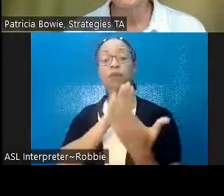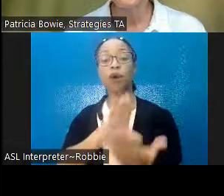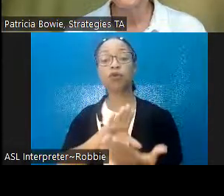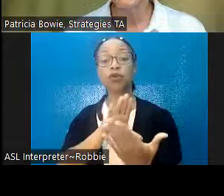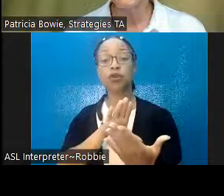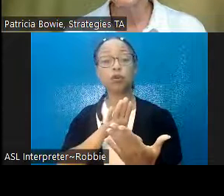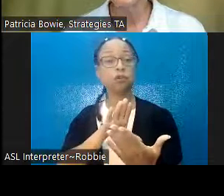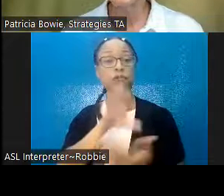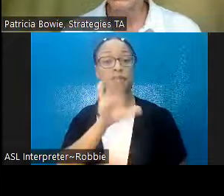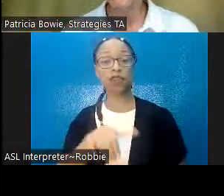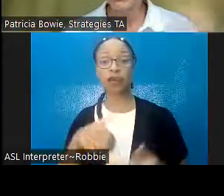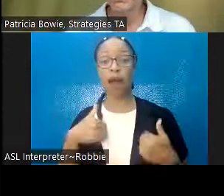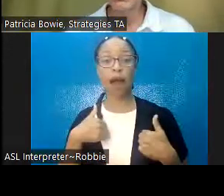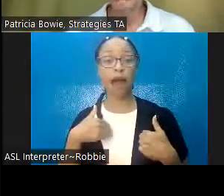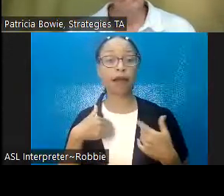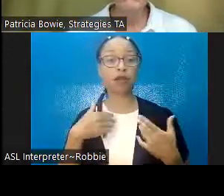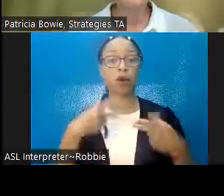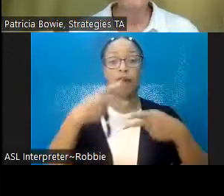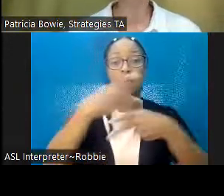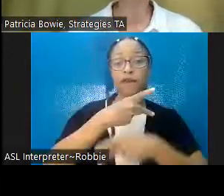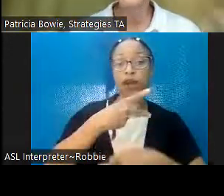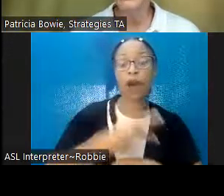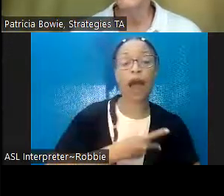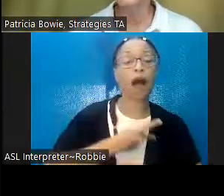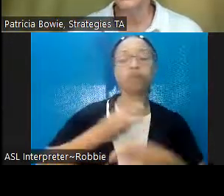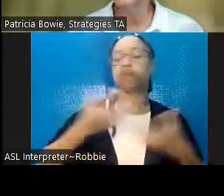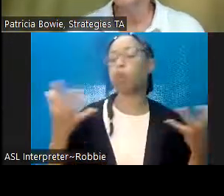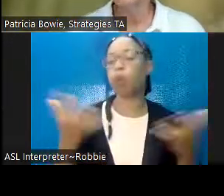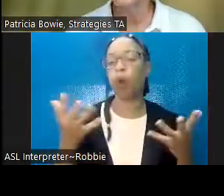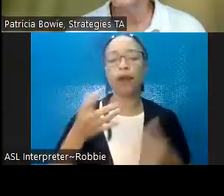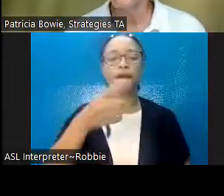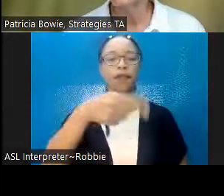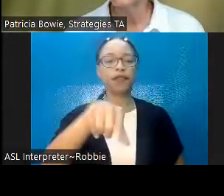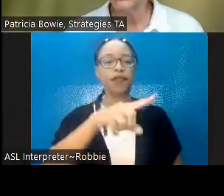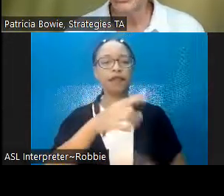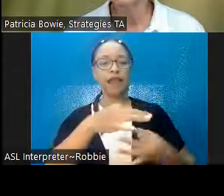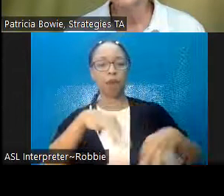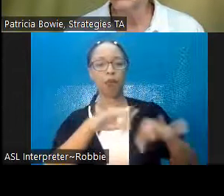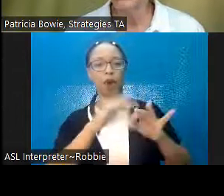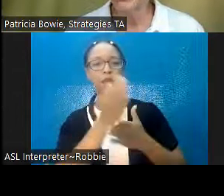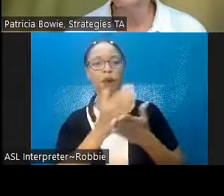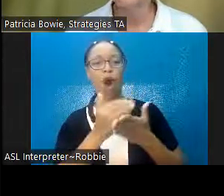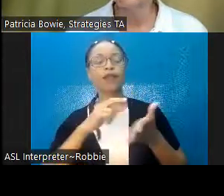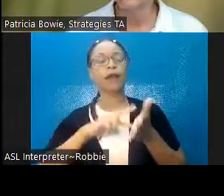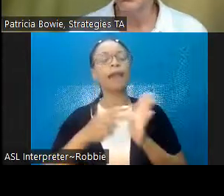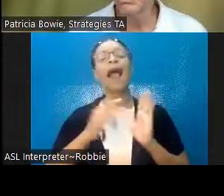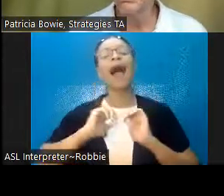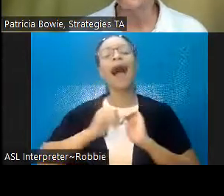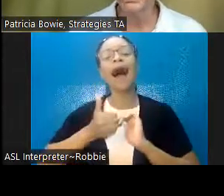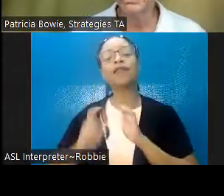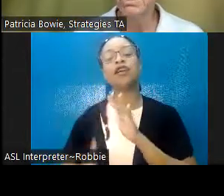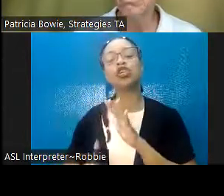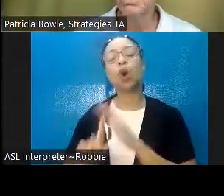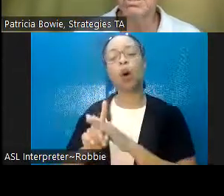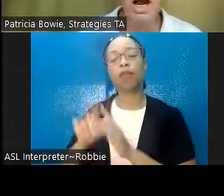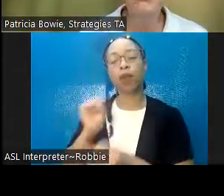took to identifying what did these key domains mean to you? How did they show up in the work,